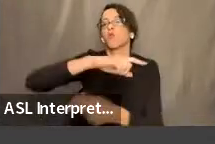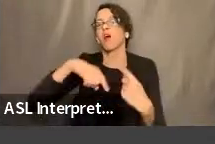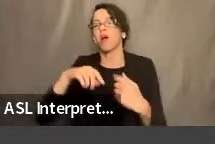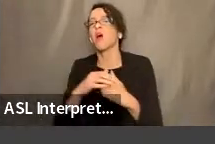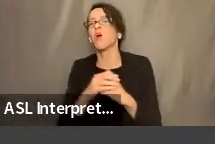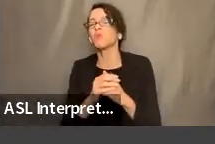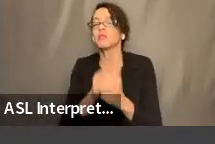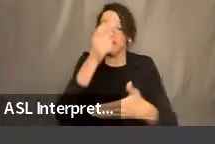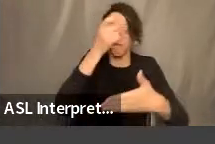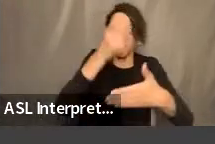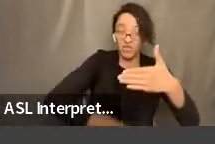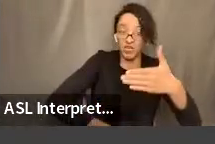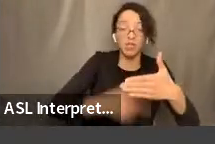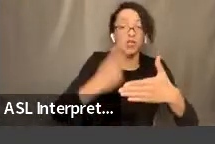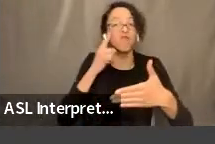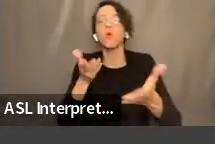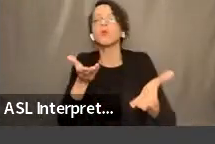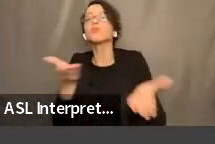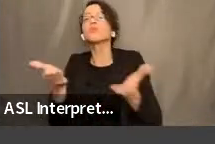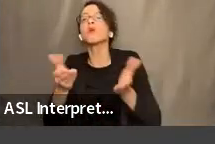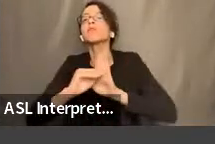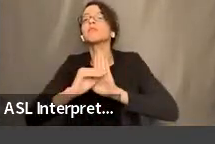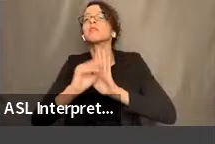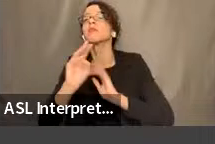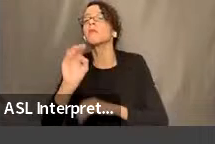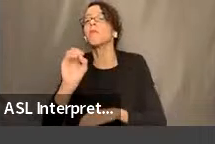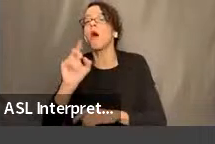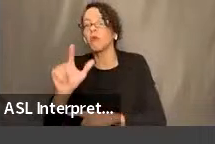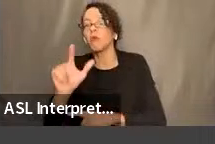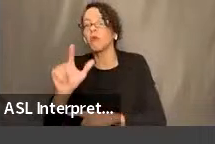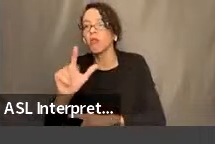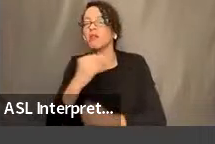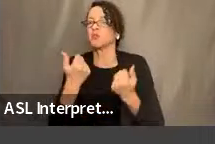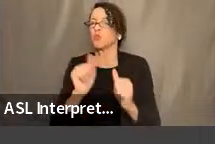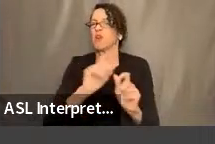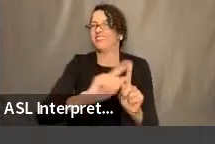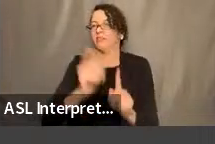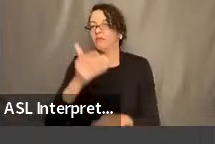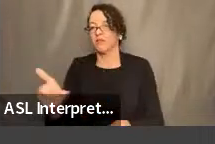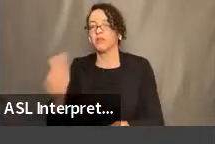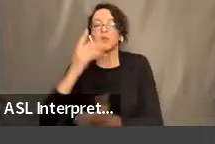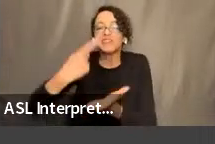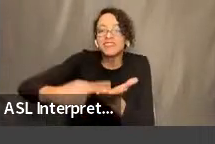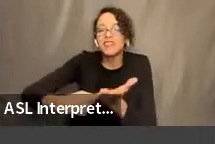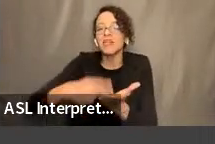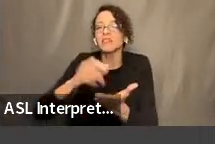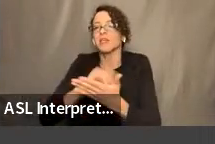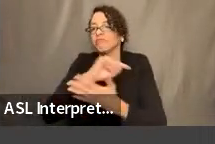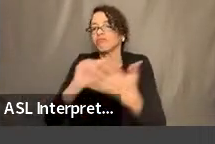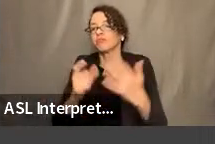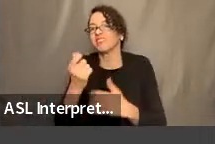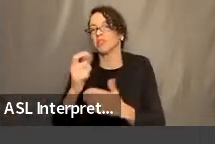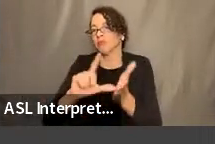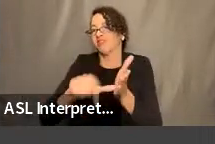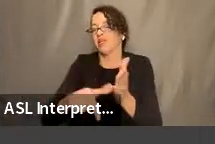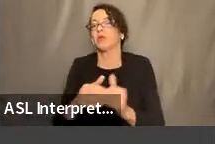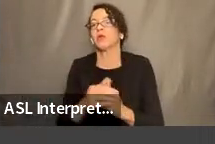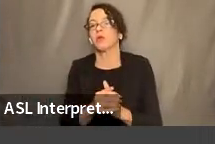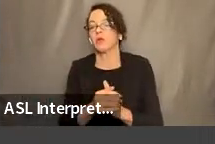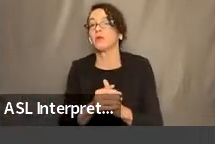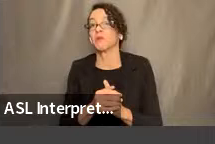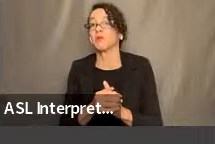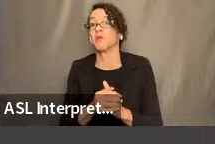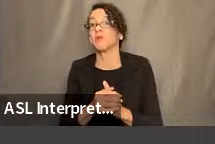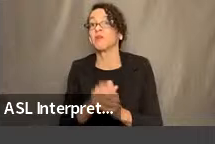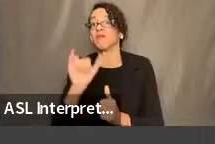fee-for-service models and try some different things. And we'll be talking about those a little bit later. And that segues perfectly into the